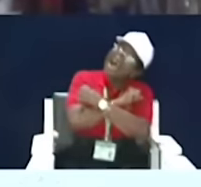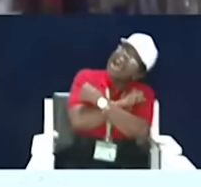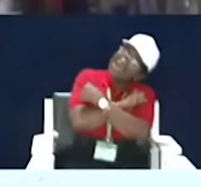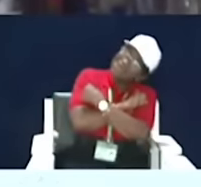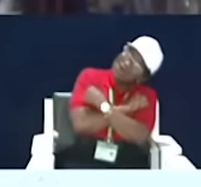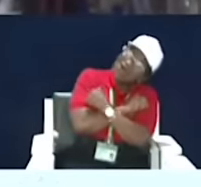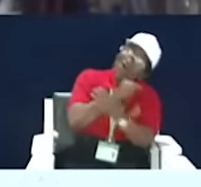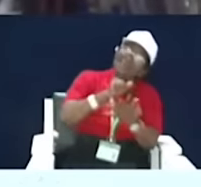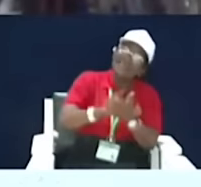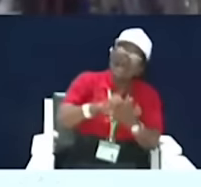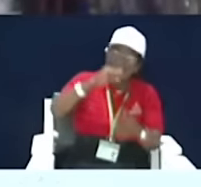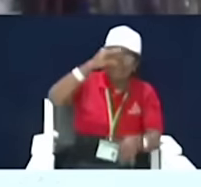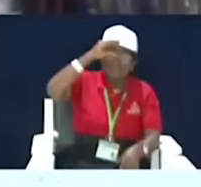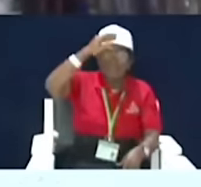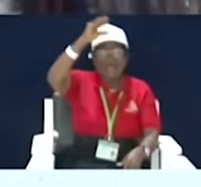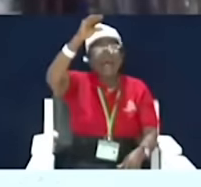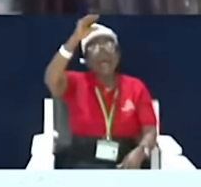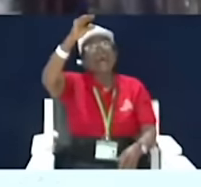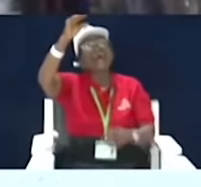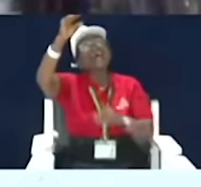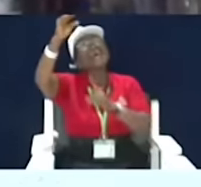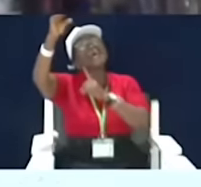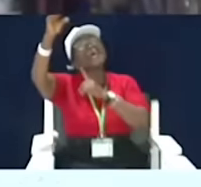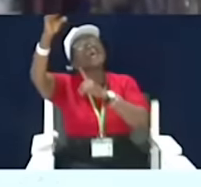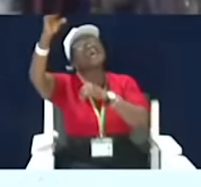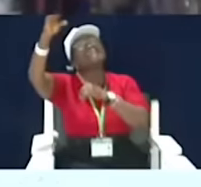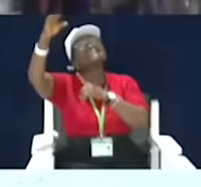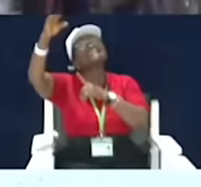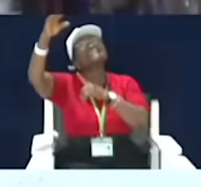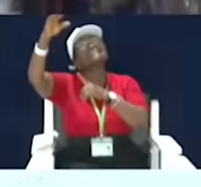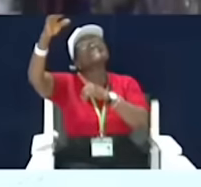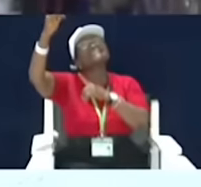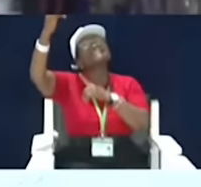Galilee. I love that man